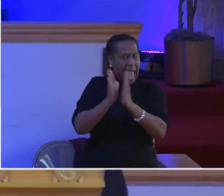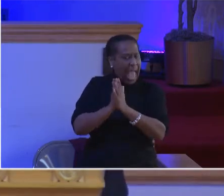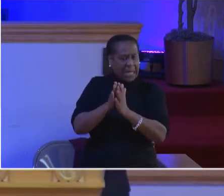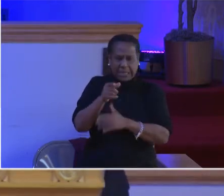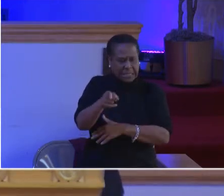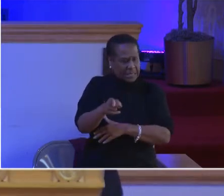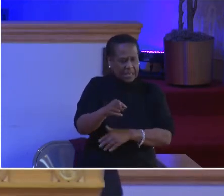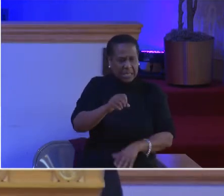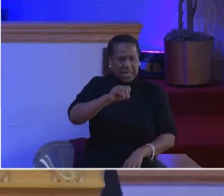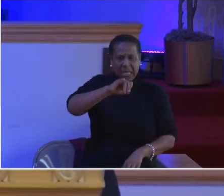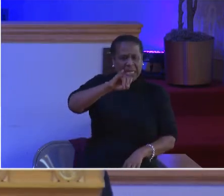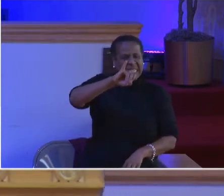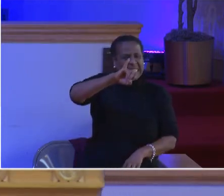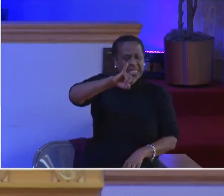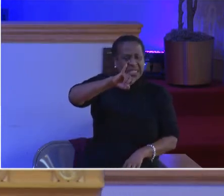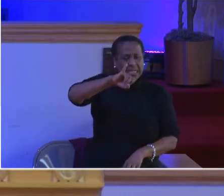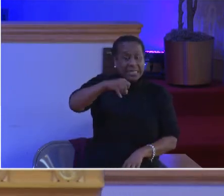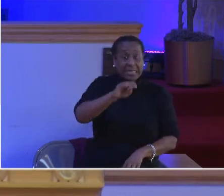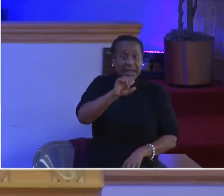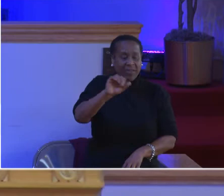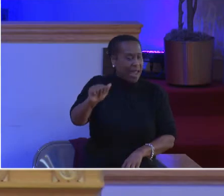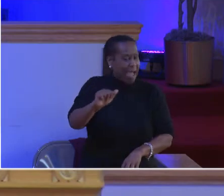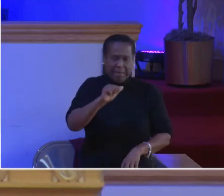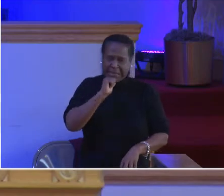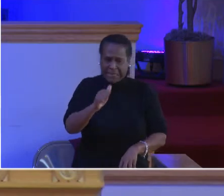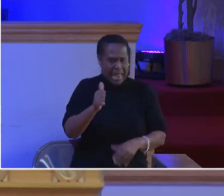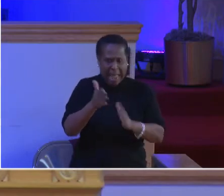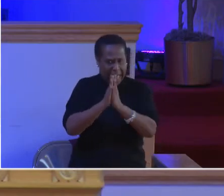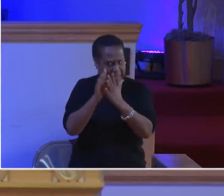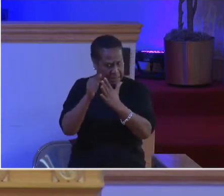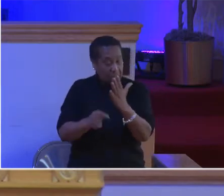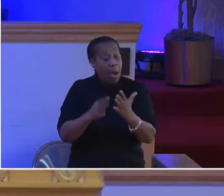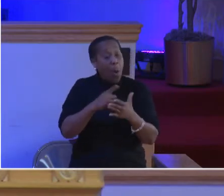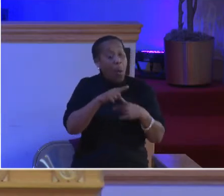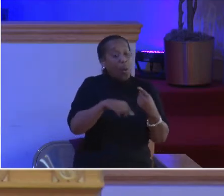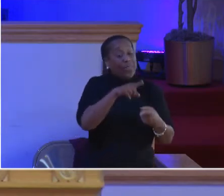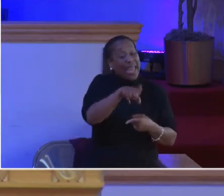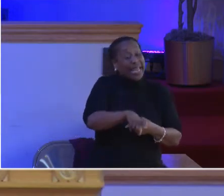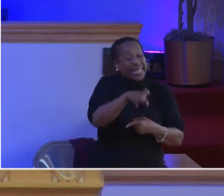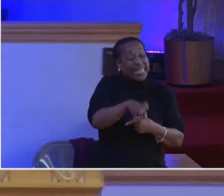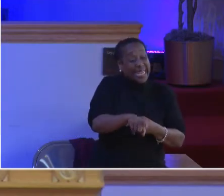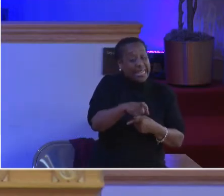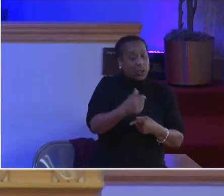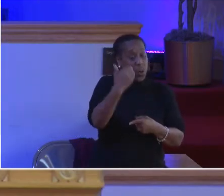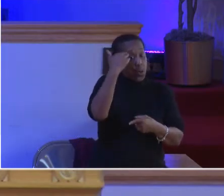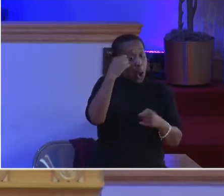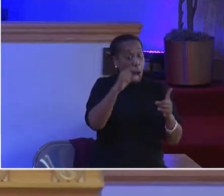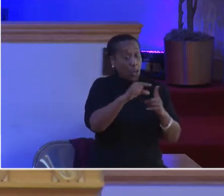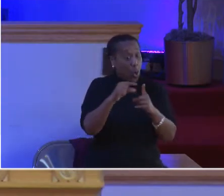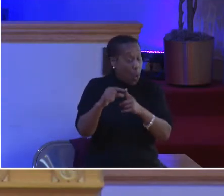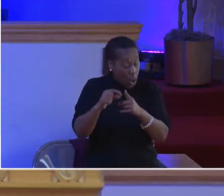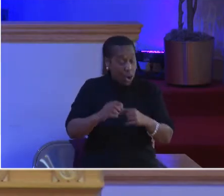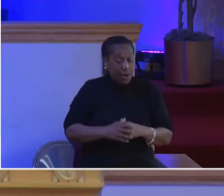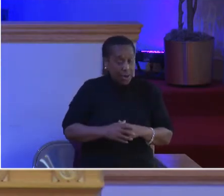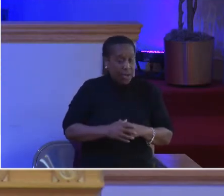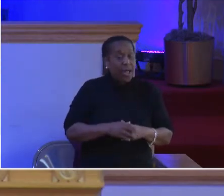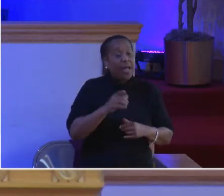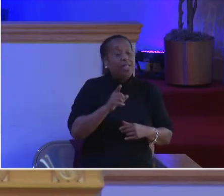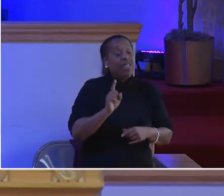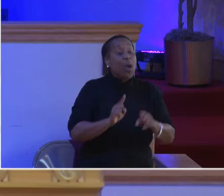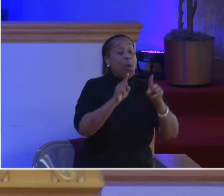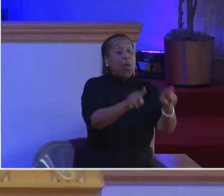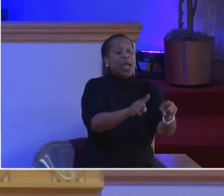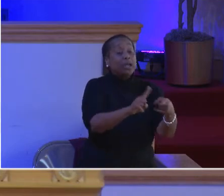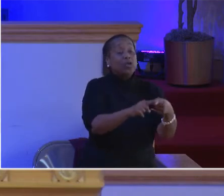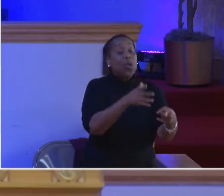ask Zephaniah, who was a peer. But when they needed to know the word, they went to